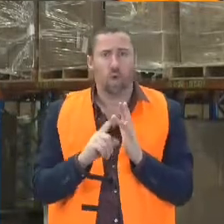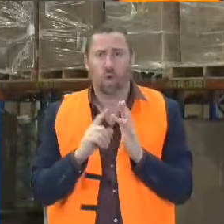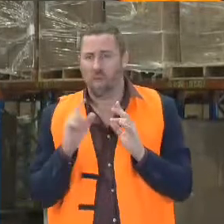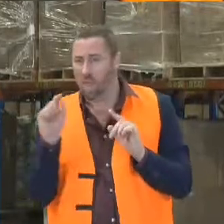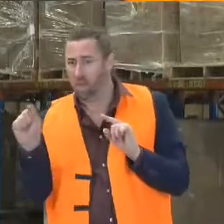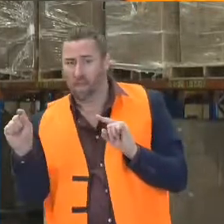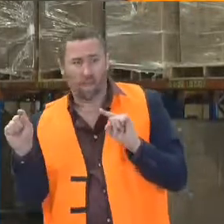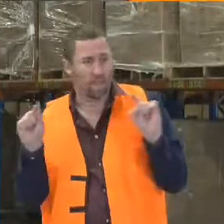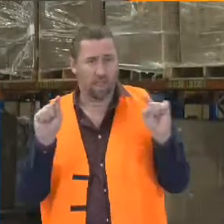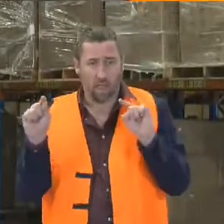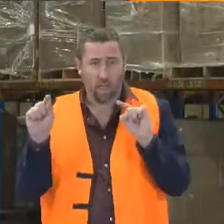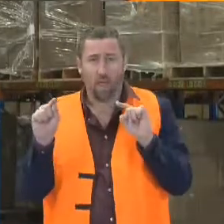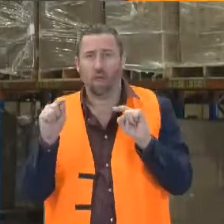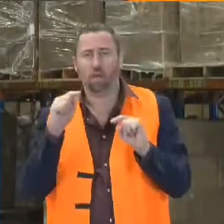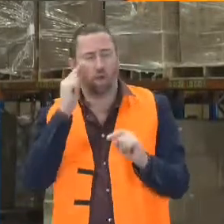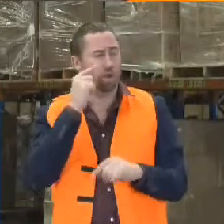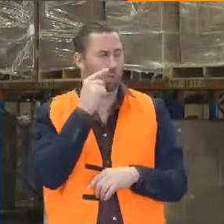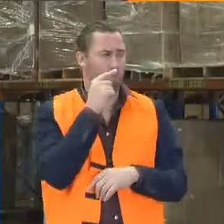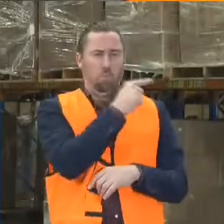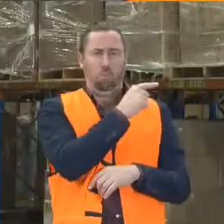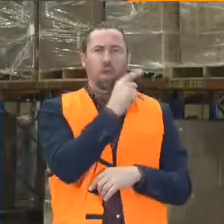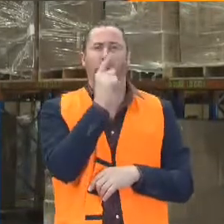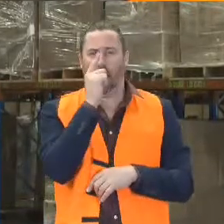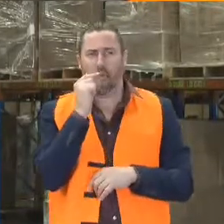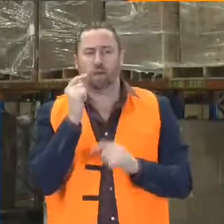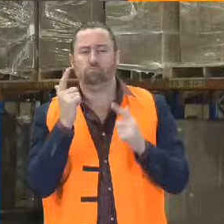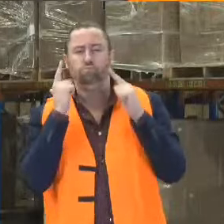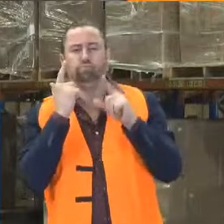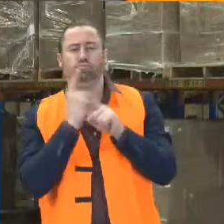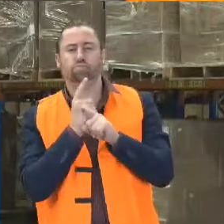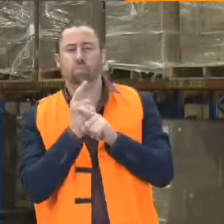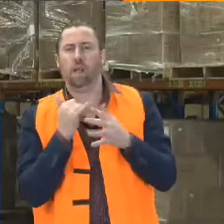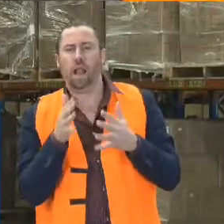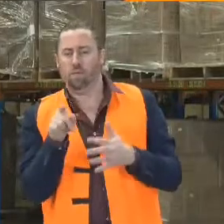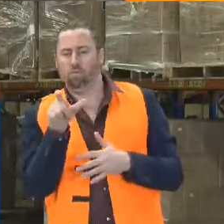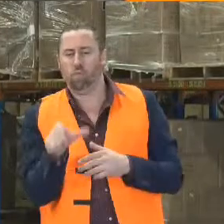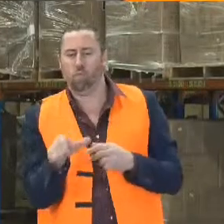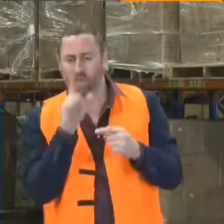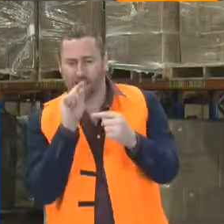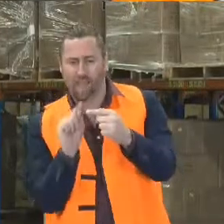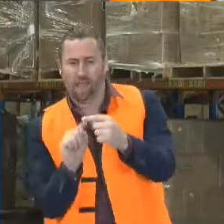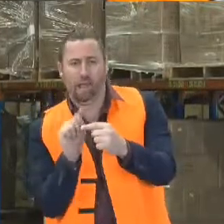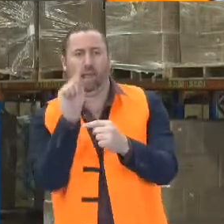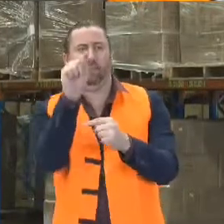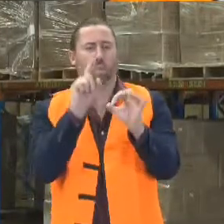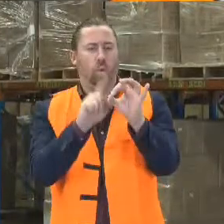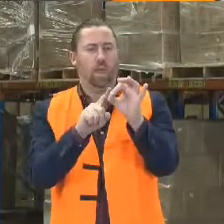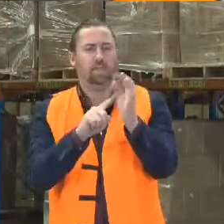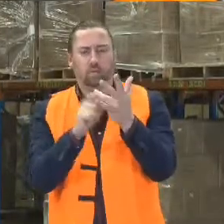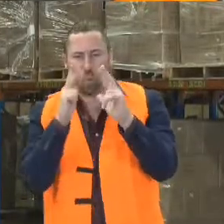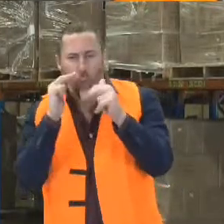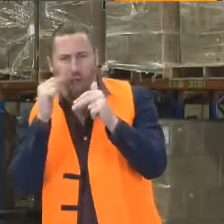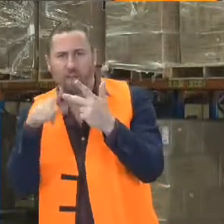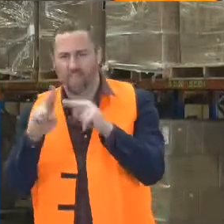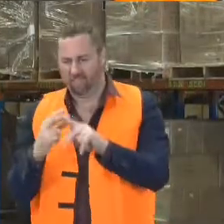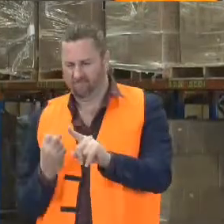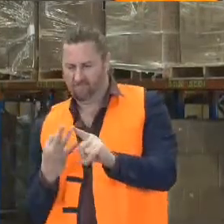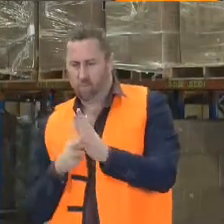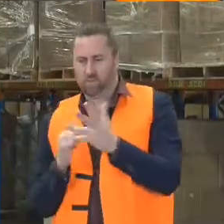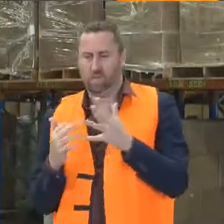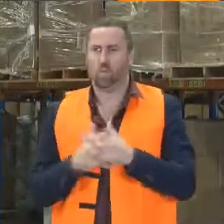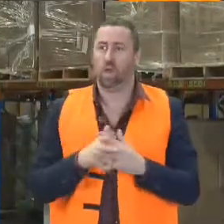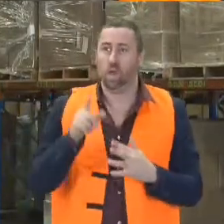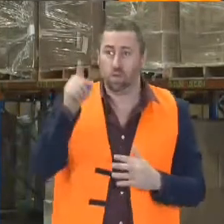other sides of the border, of course the Chief Health Officers will speak to ensure that that person gets the best critical care.